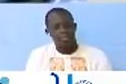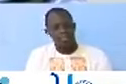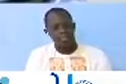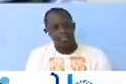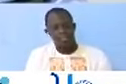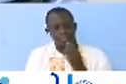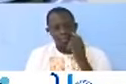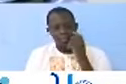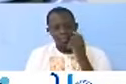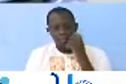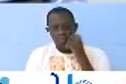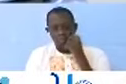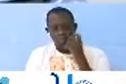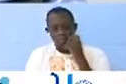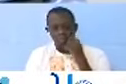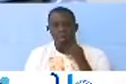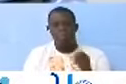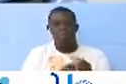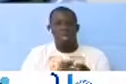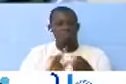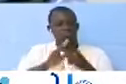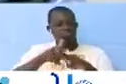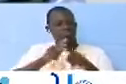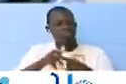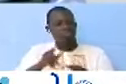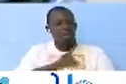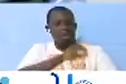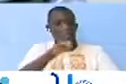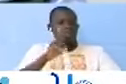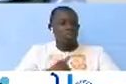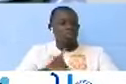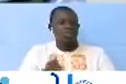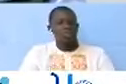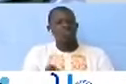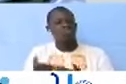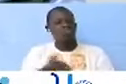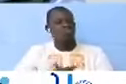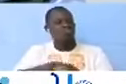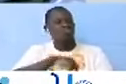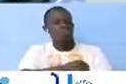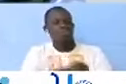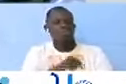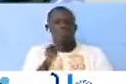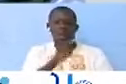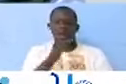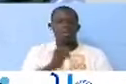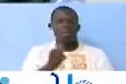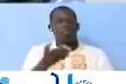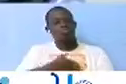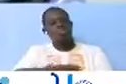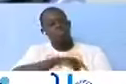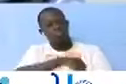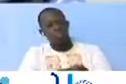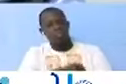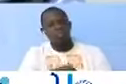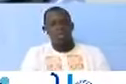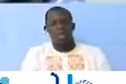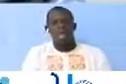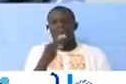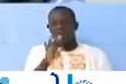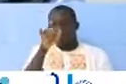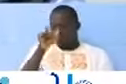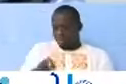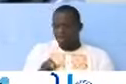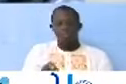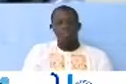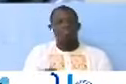money. My garage too was closed. Because I'm not wrong. What closed it was, if people